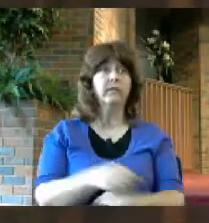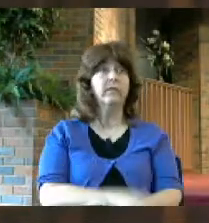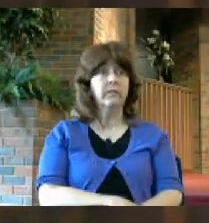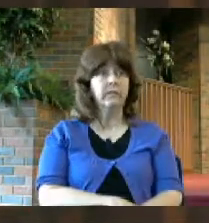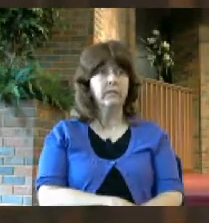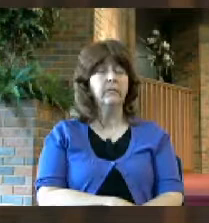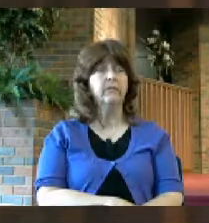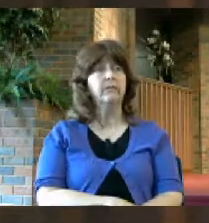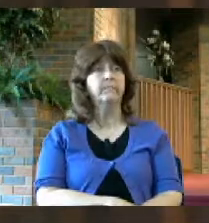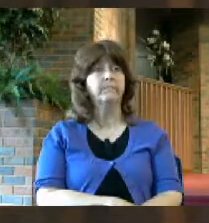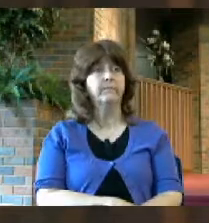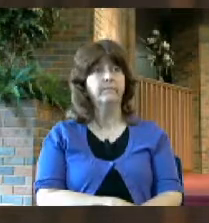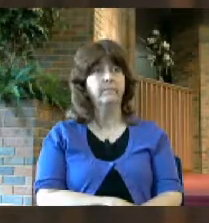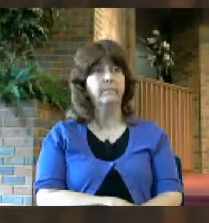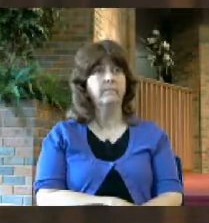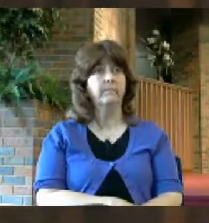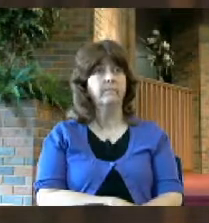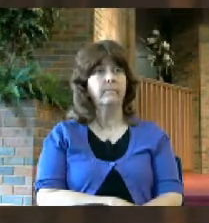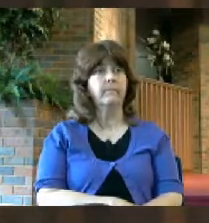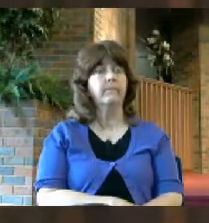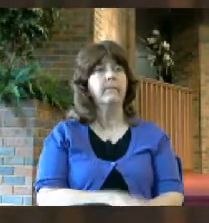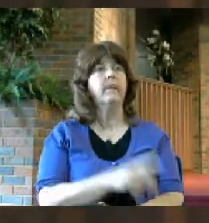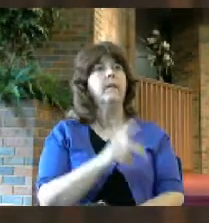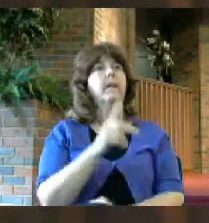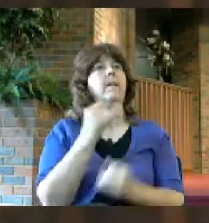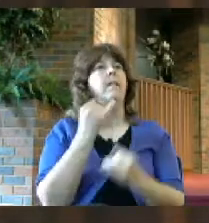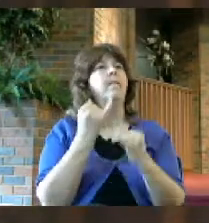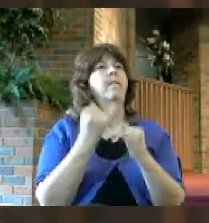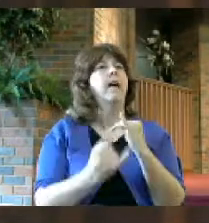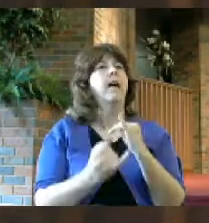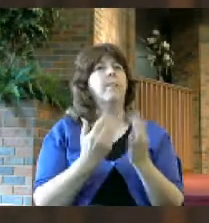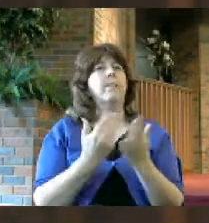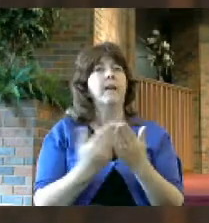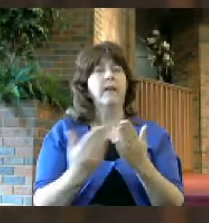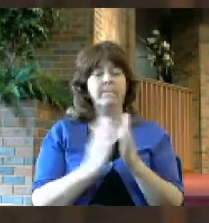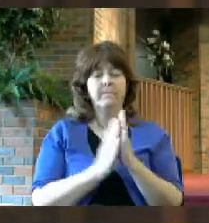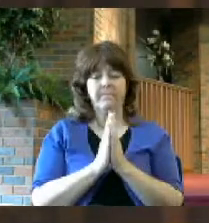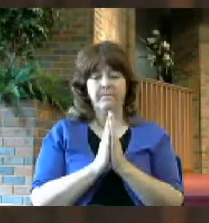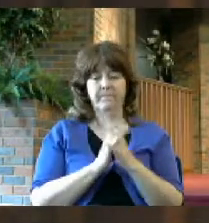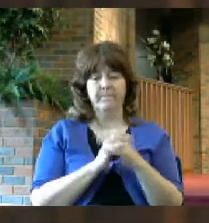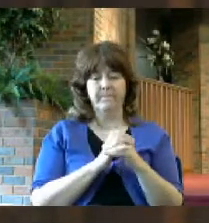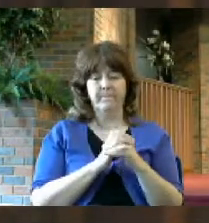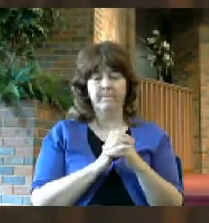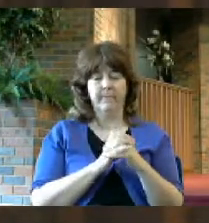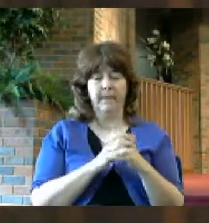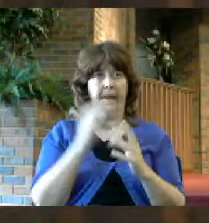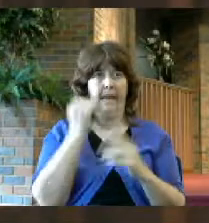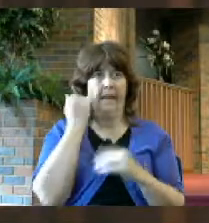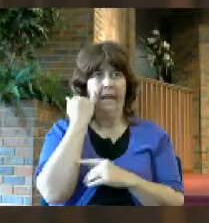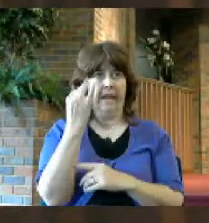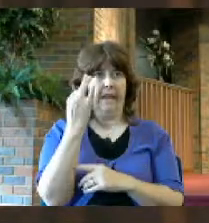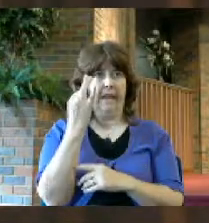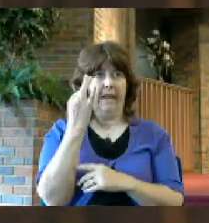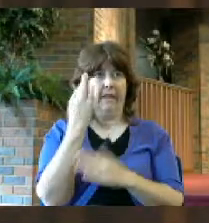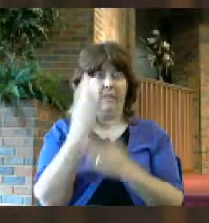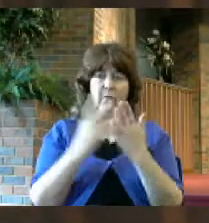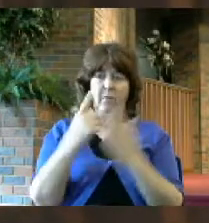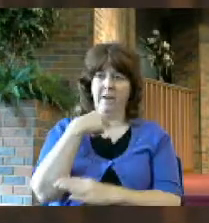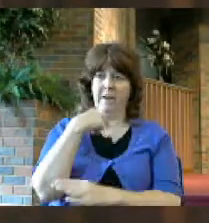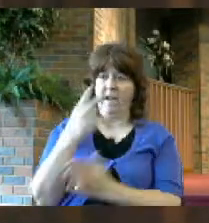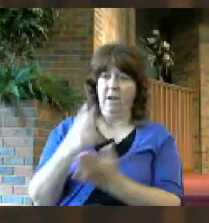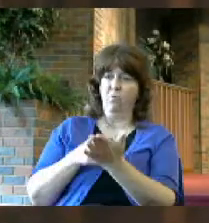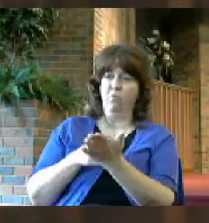One final thought. If it's possible to be your enemy because someone tells you the truth, what about if they don't tell you the truth?